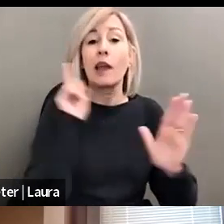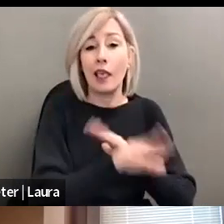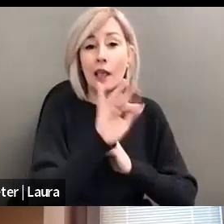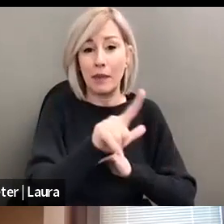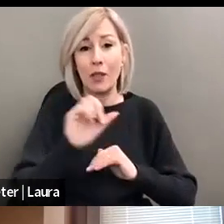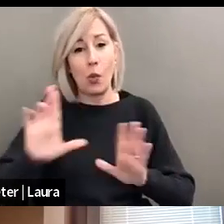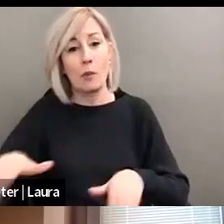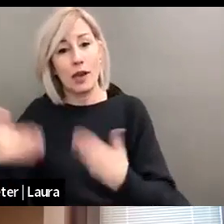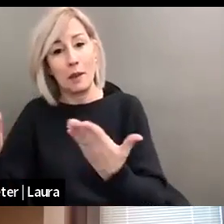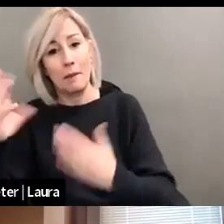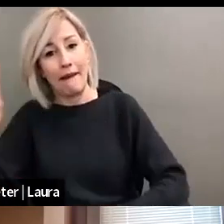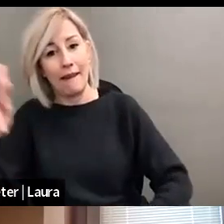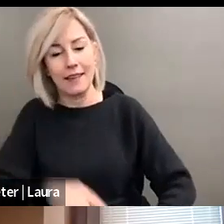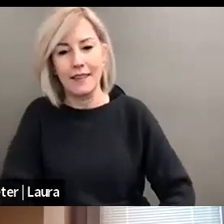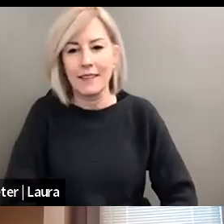up. So